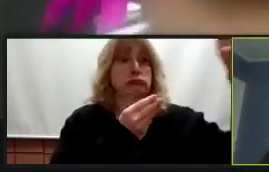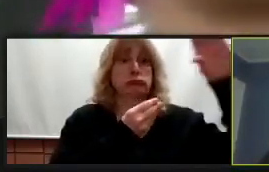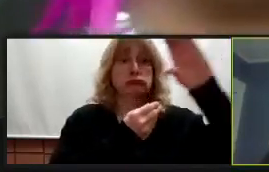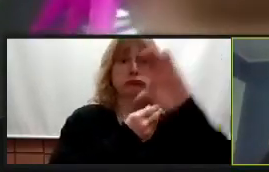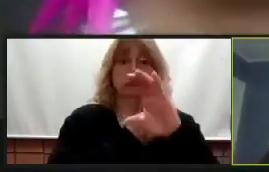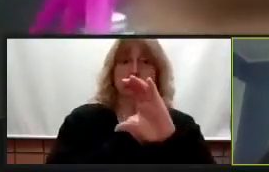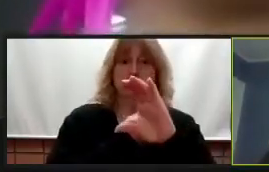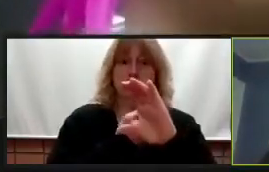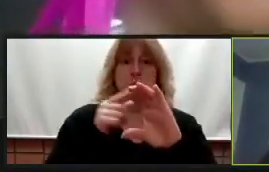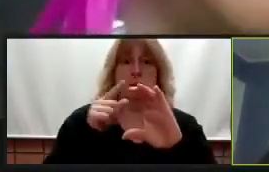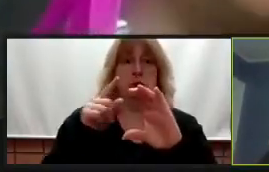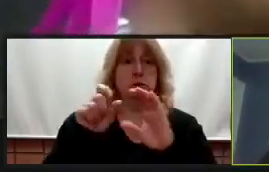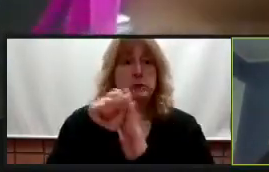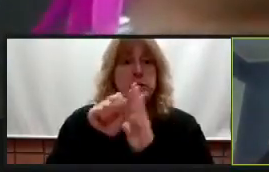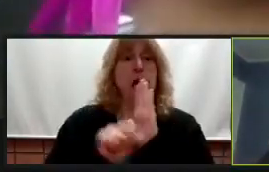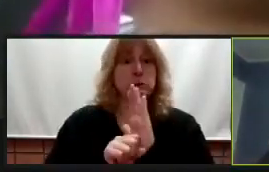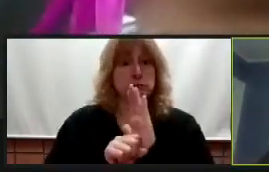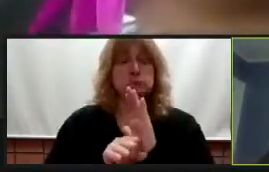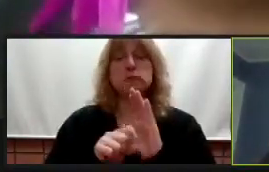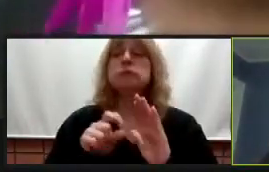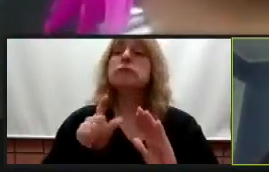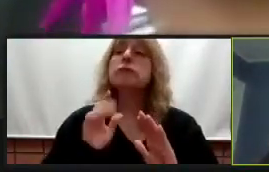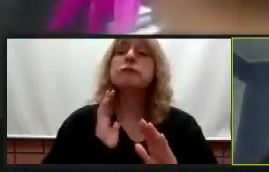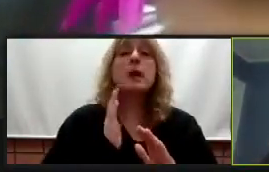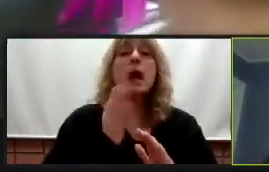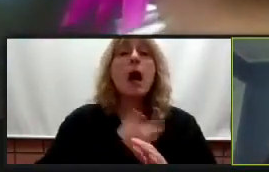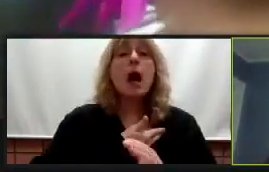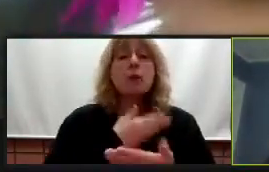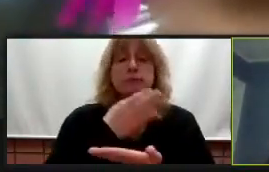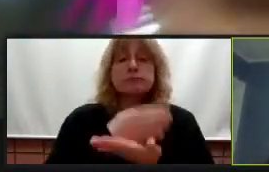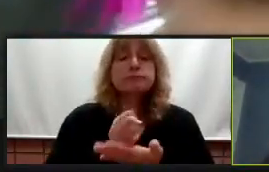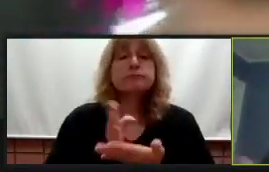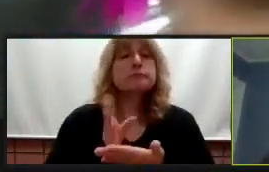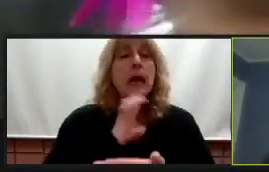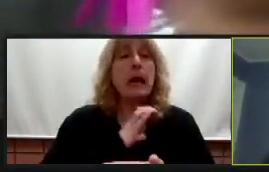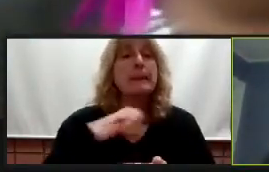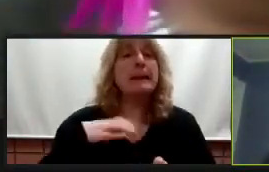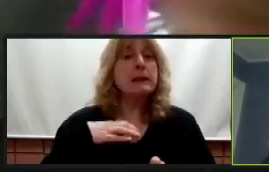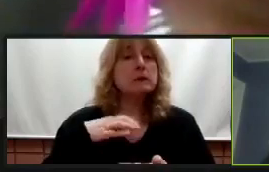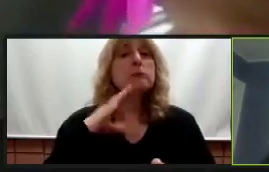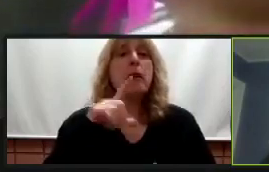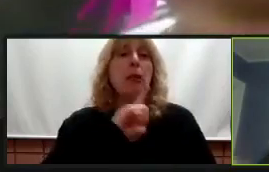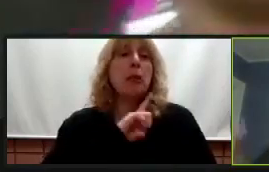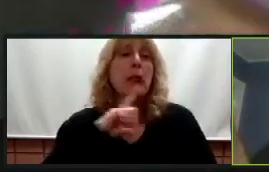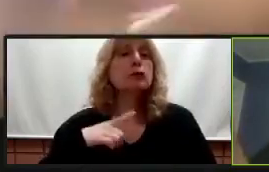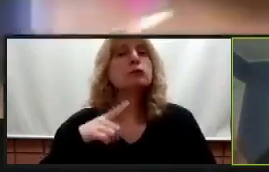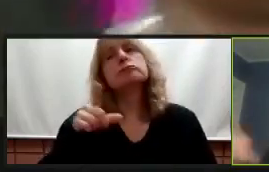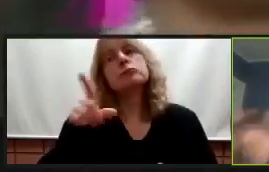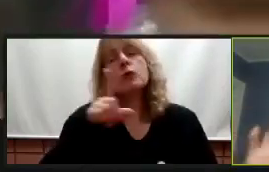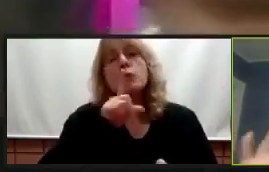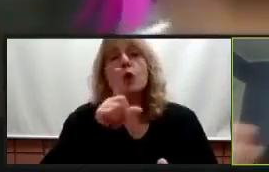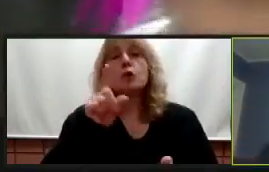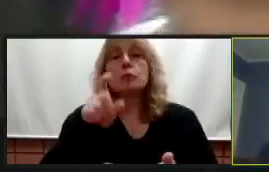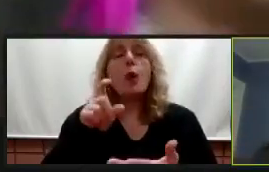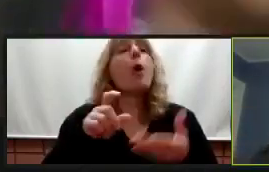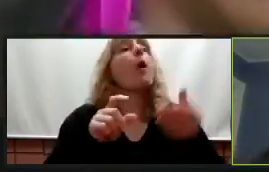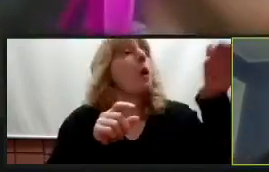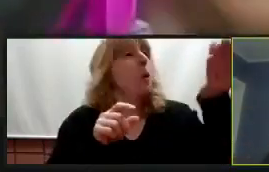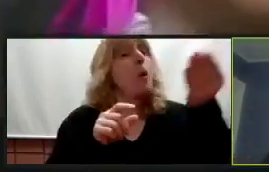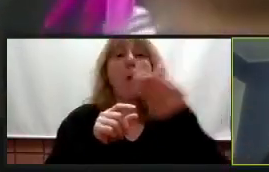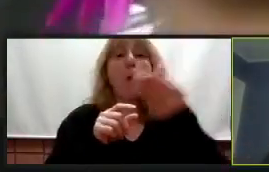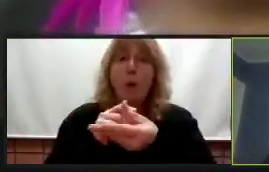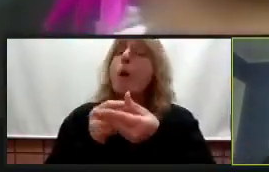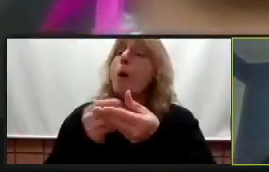the Appropriations Committee in our legislature is really supposed to be like a pass-through. They take the money and pass it